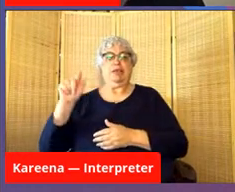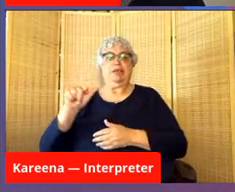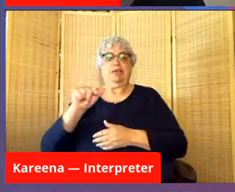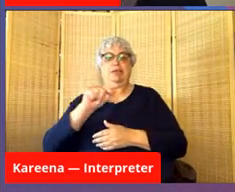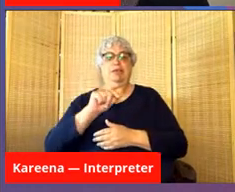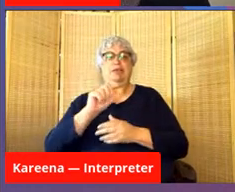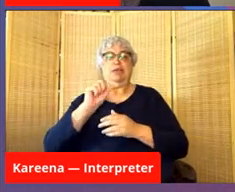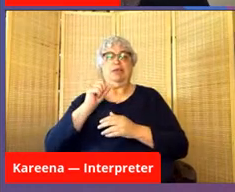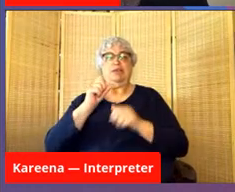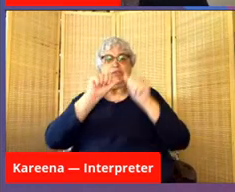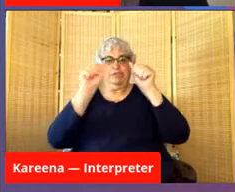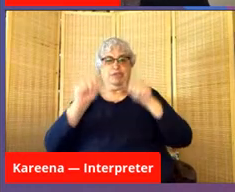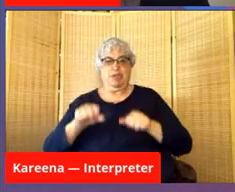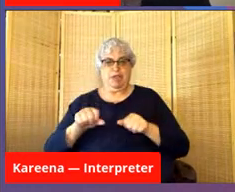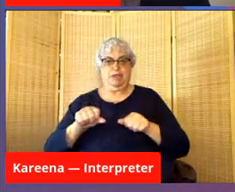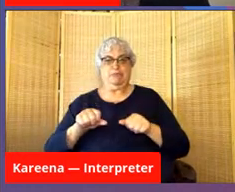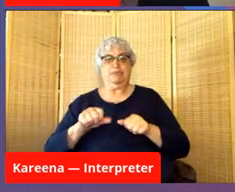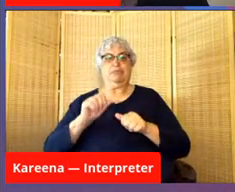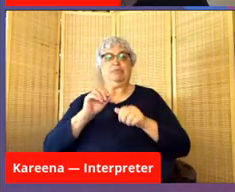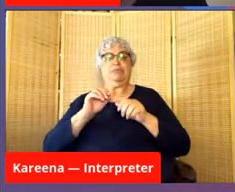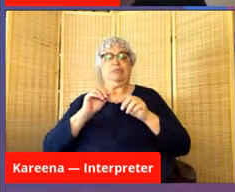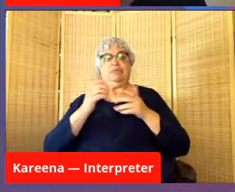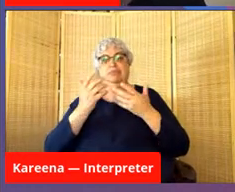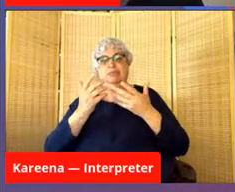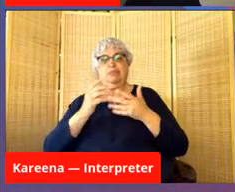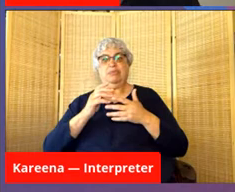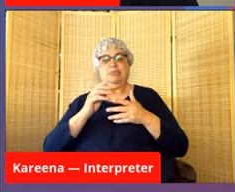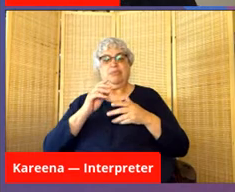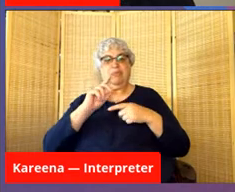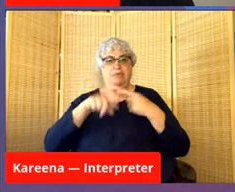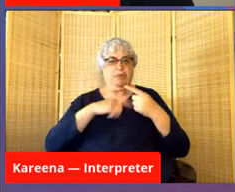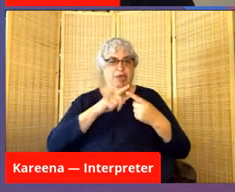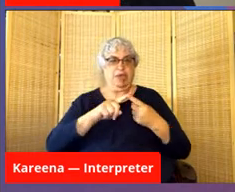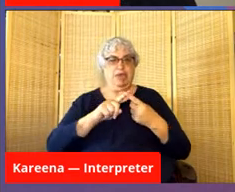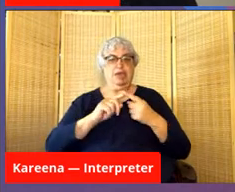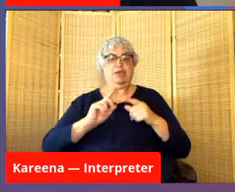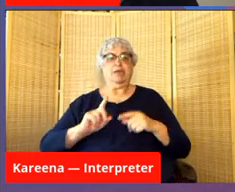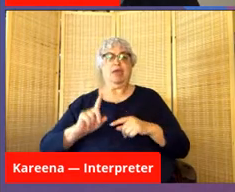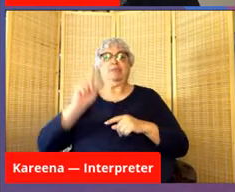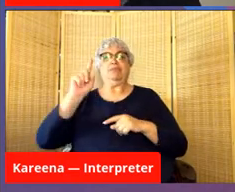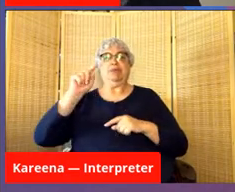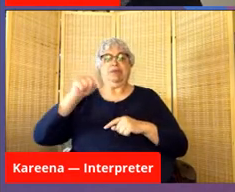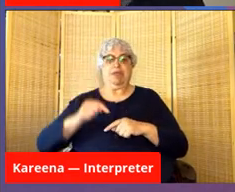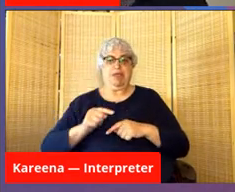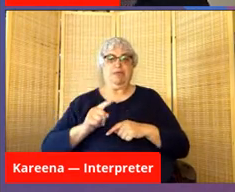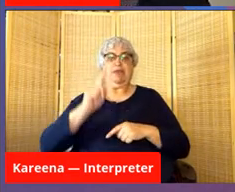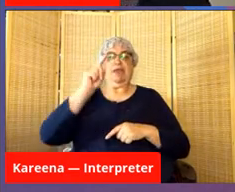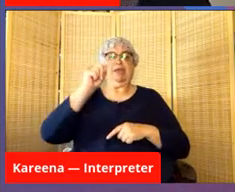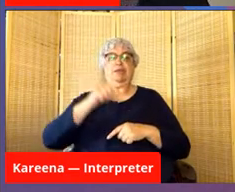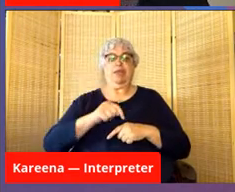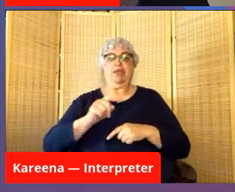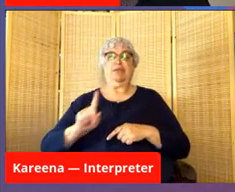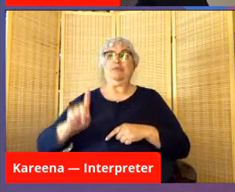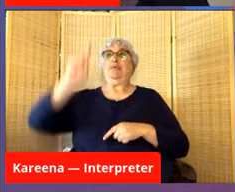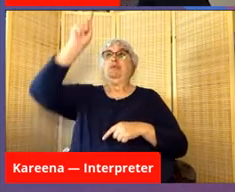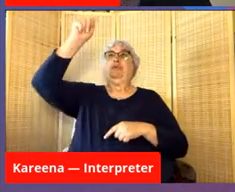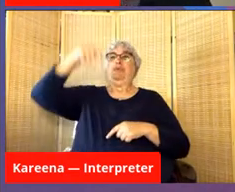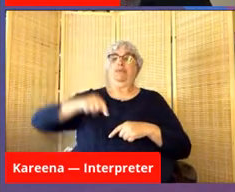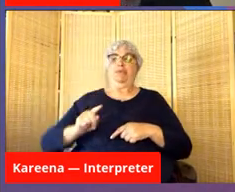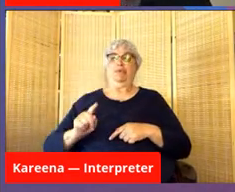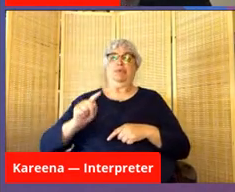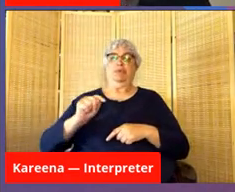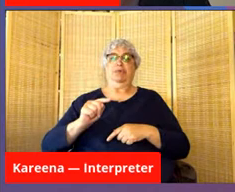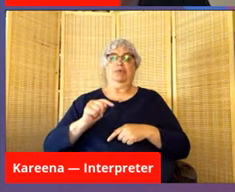the shape of the melody, its contour, when and where it rises and falls, and by how much. Here's the